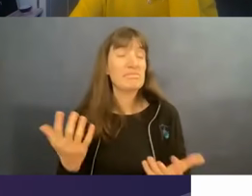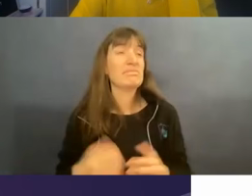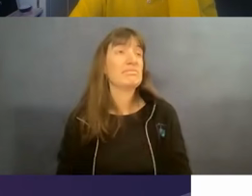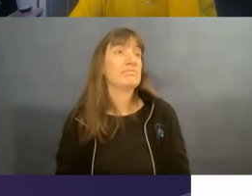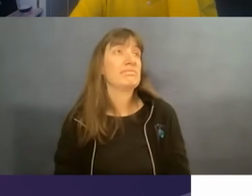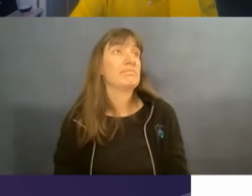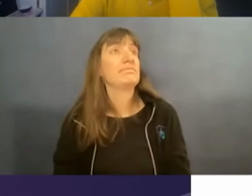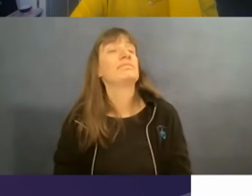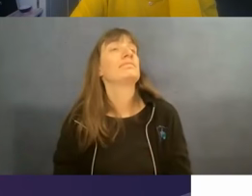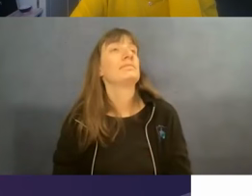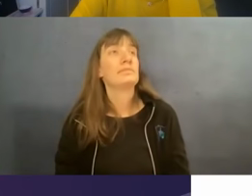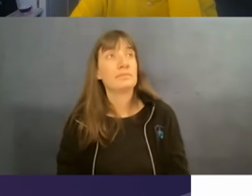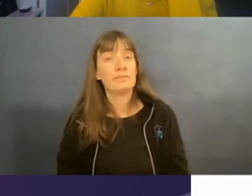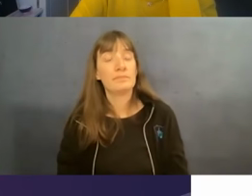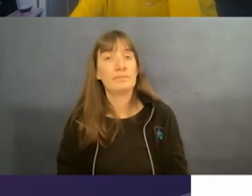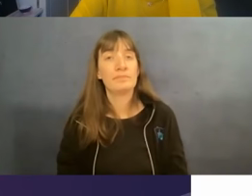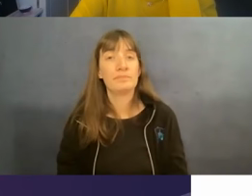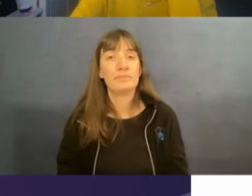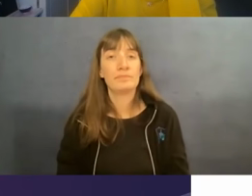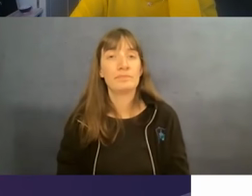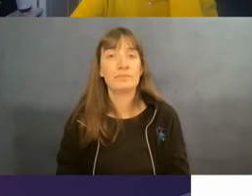So this next